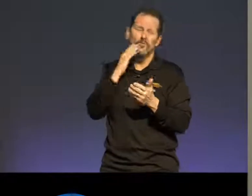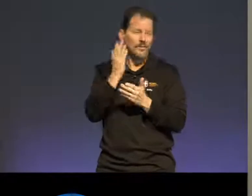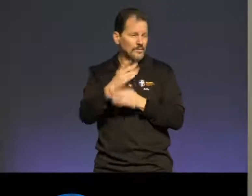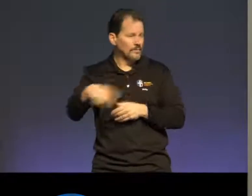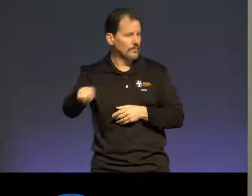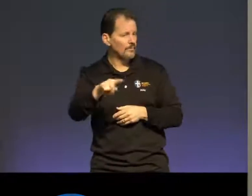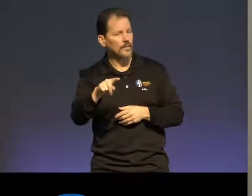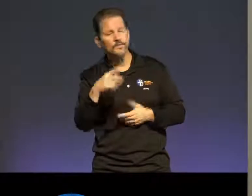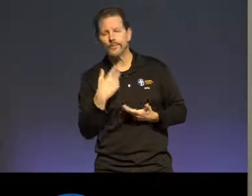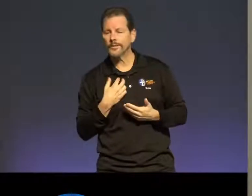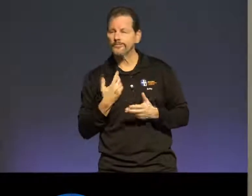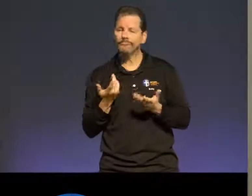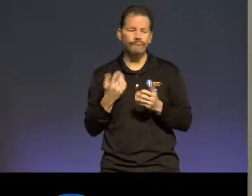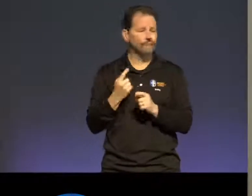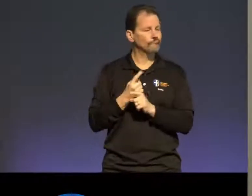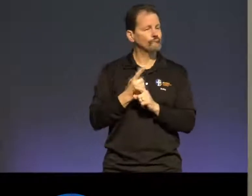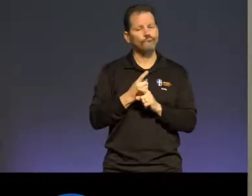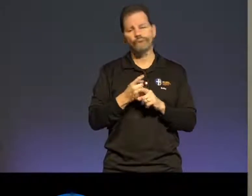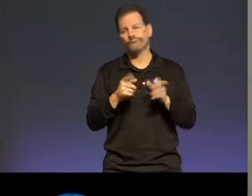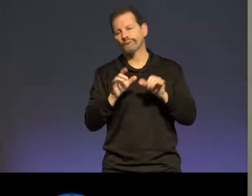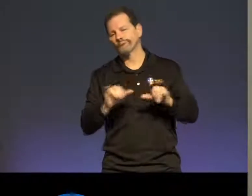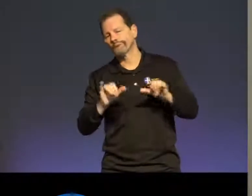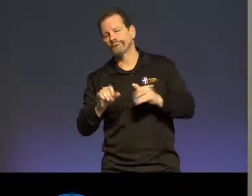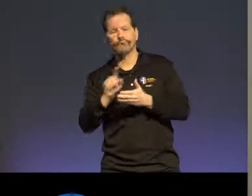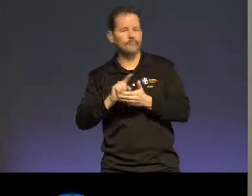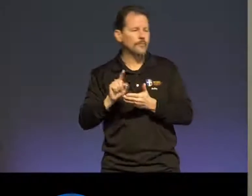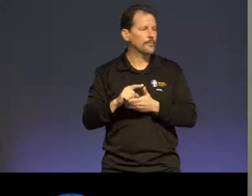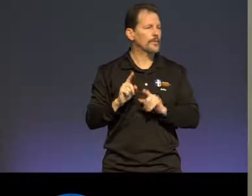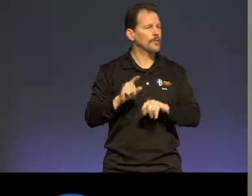the box. And God says, I don't need the box, I need you.